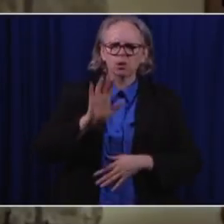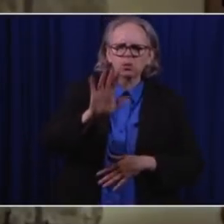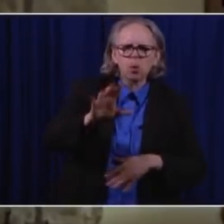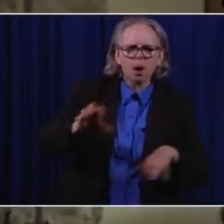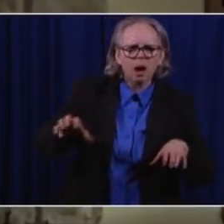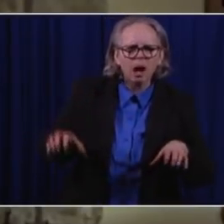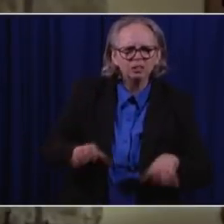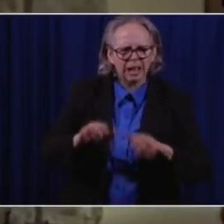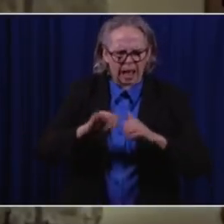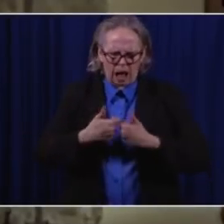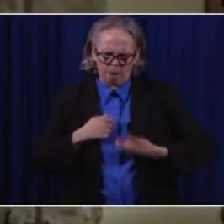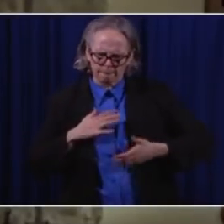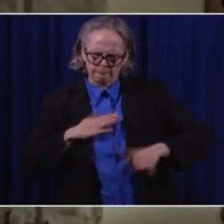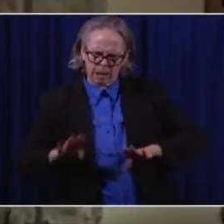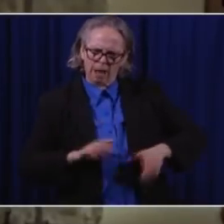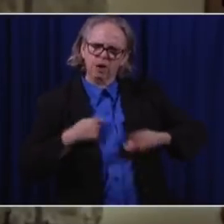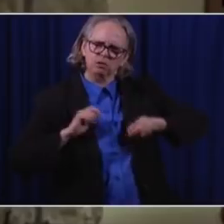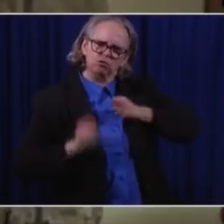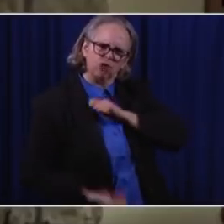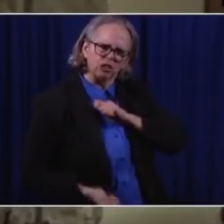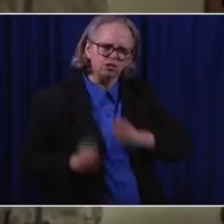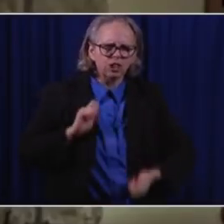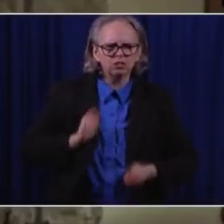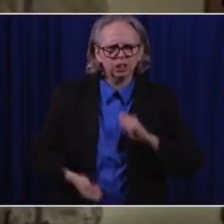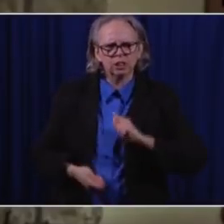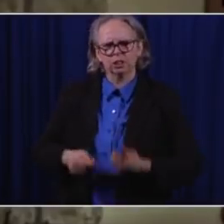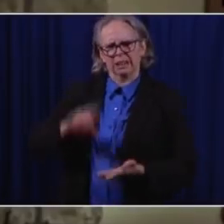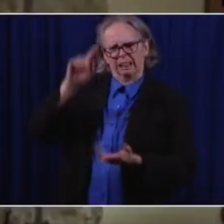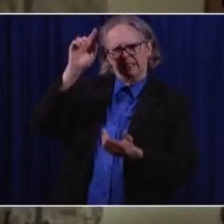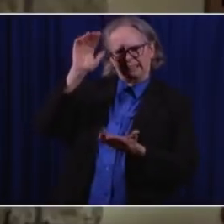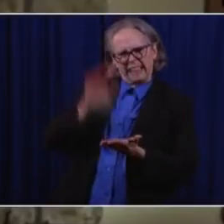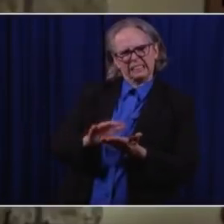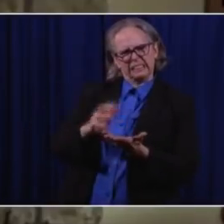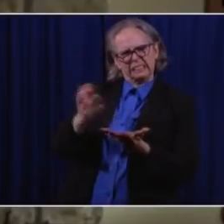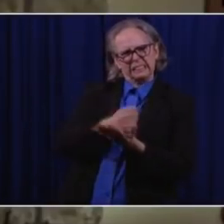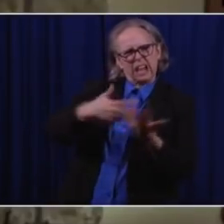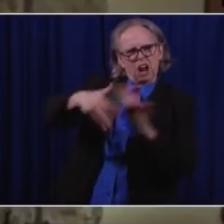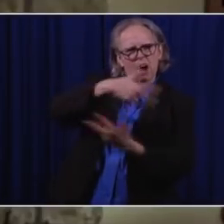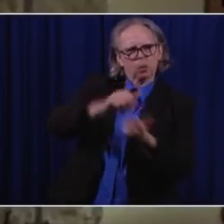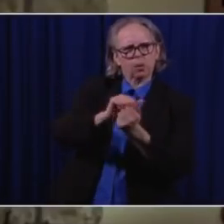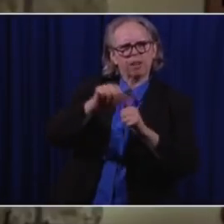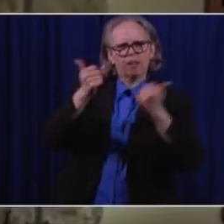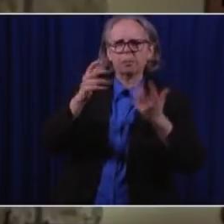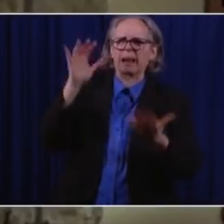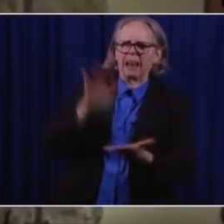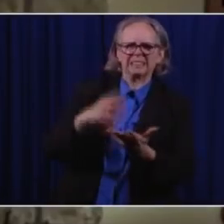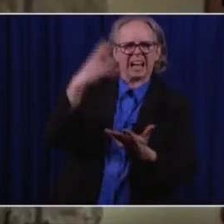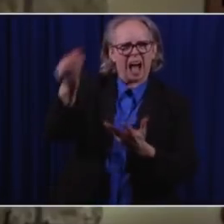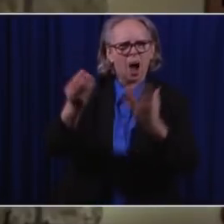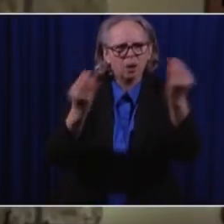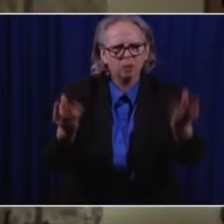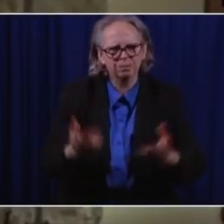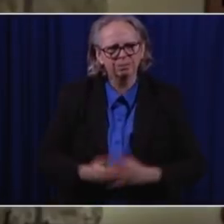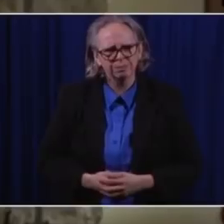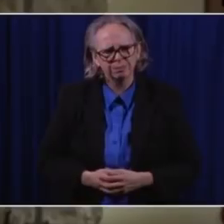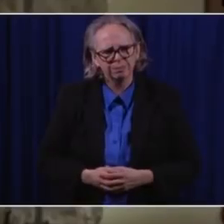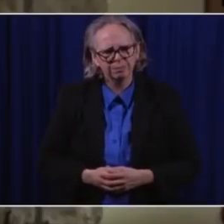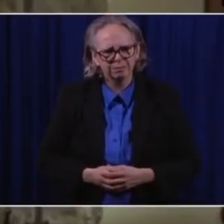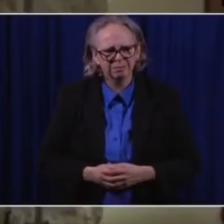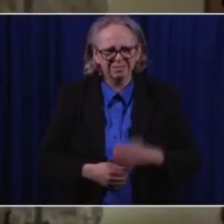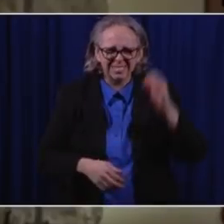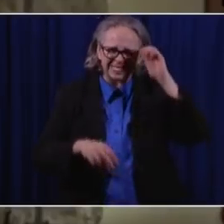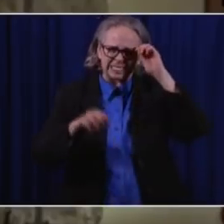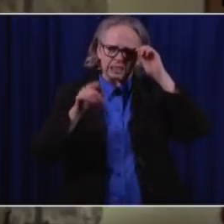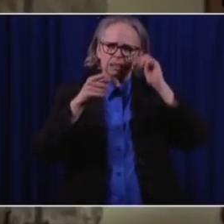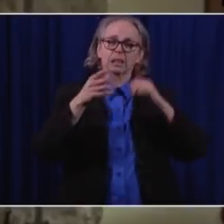your interaction with other people. And if you do that, plus the other things that we have set out, we're